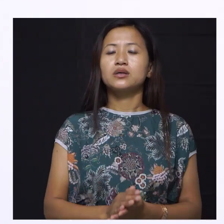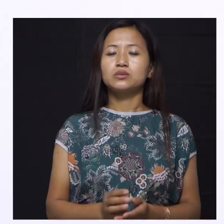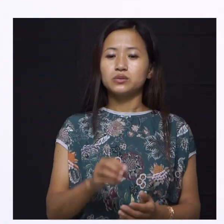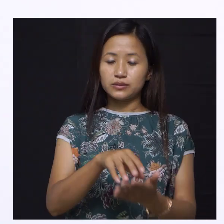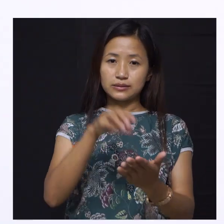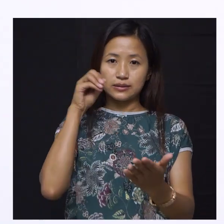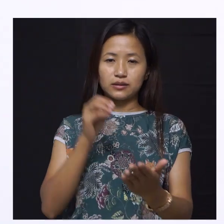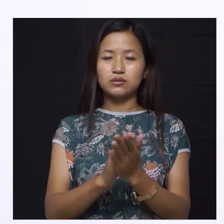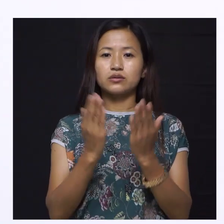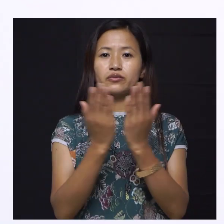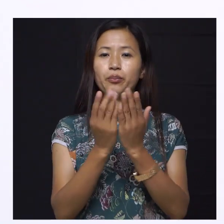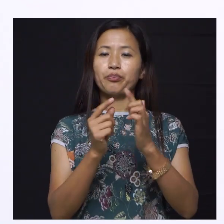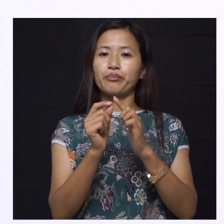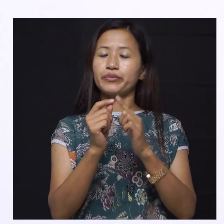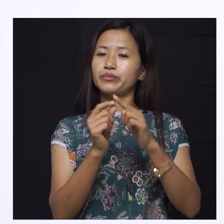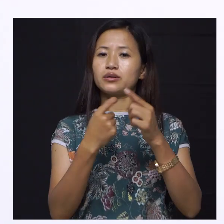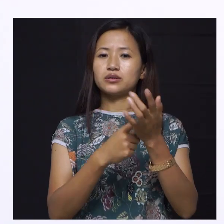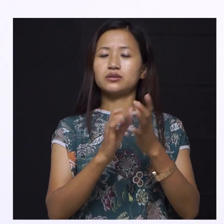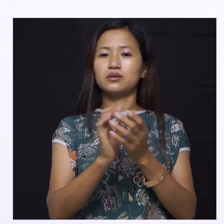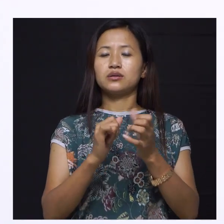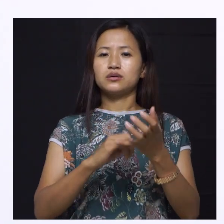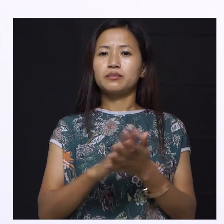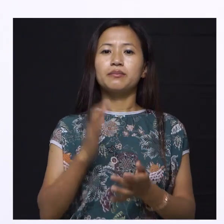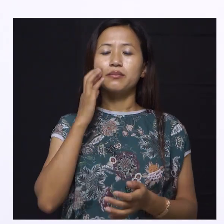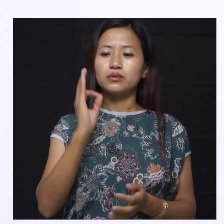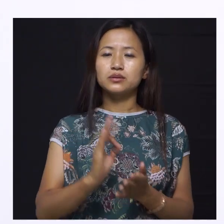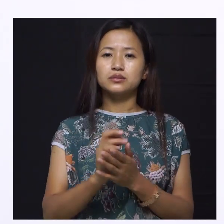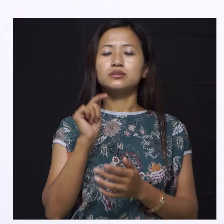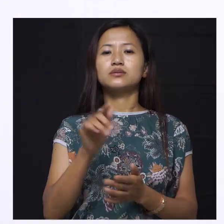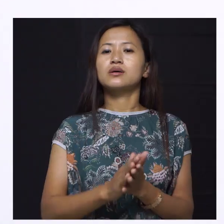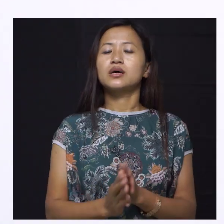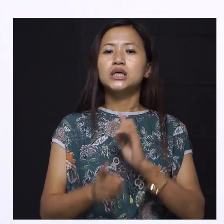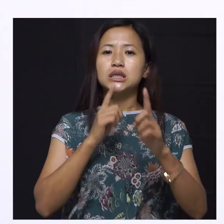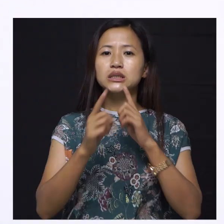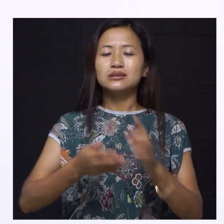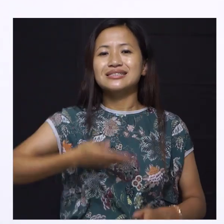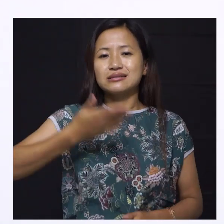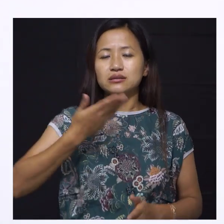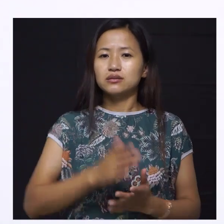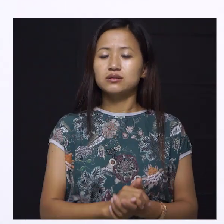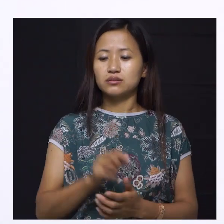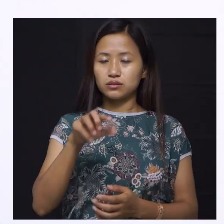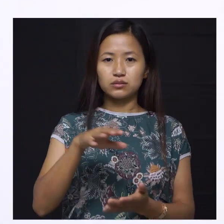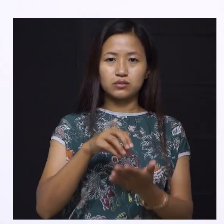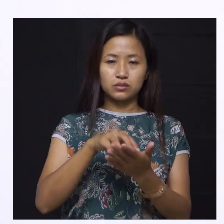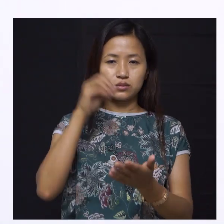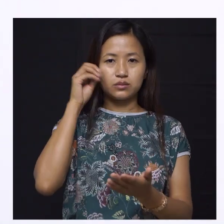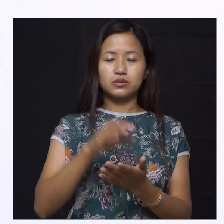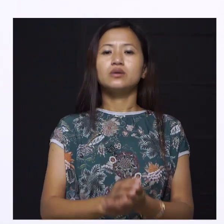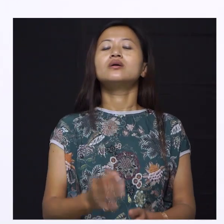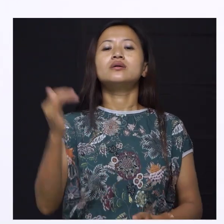note of the phrases which seem important to you, okay? Even in the explanation, you will get to know it. So the things that